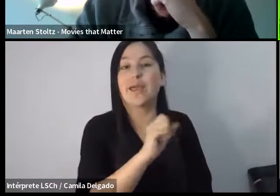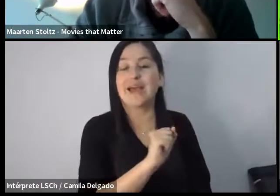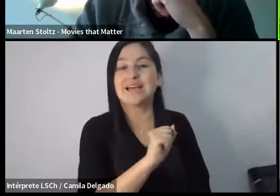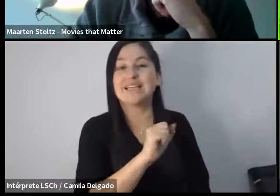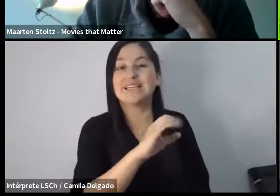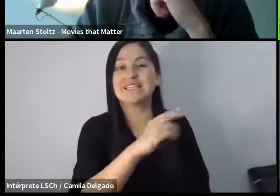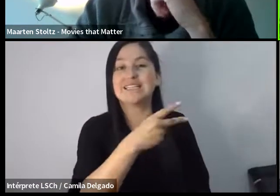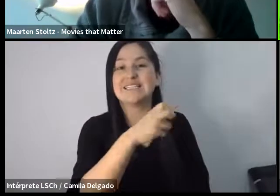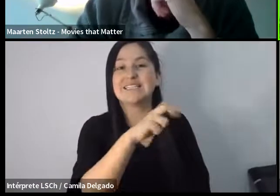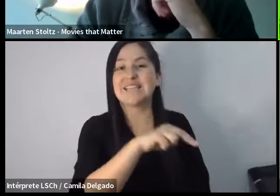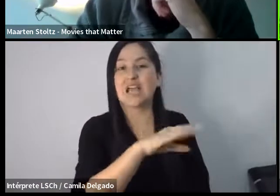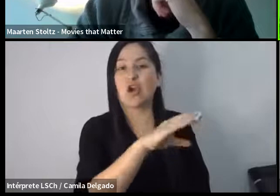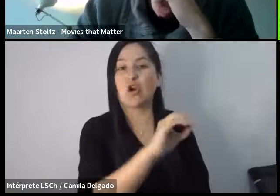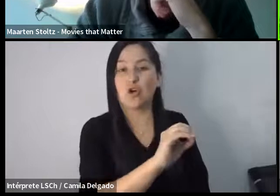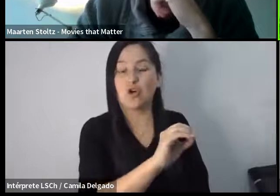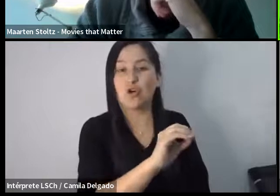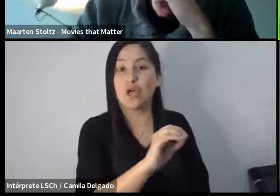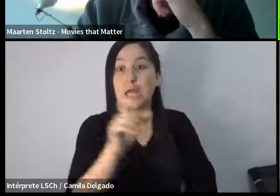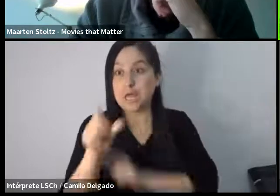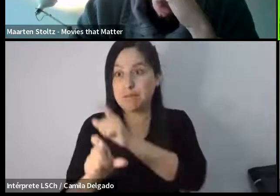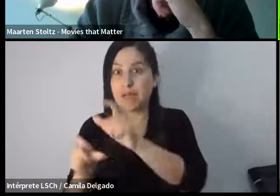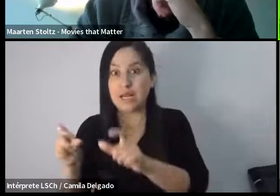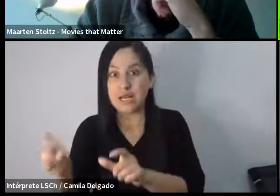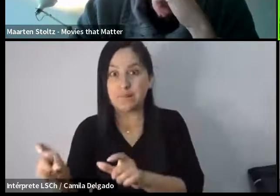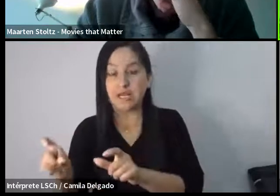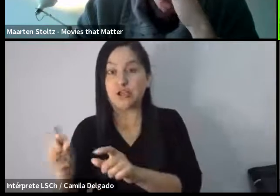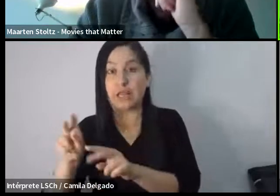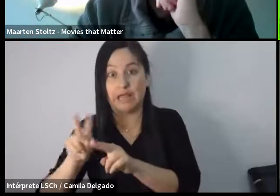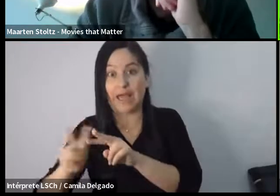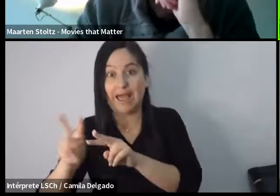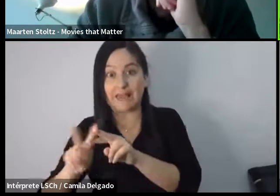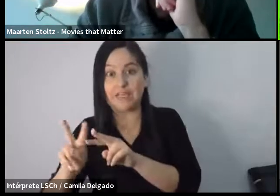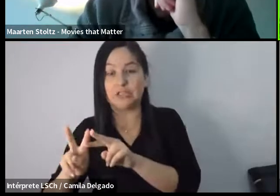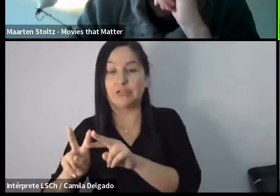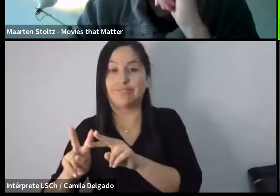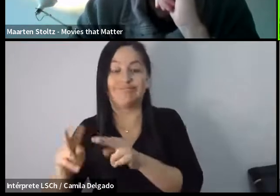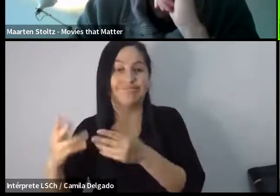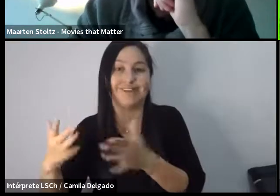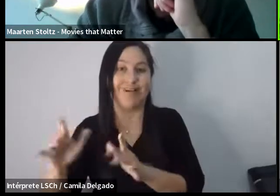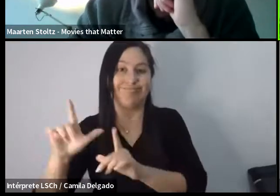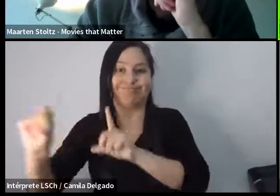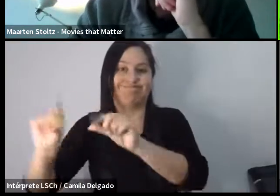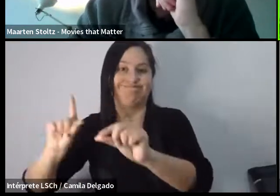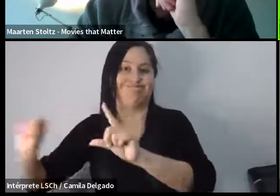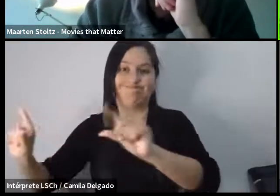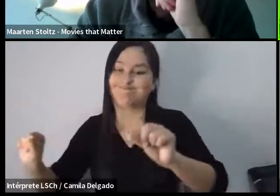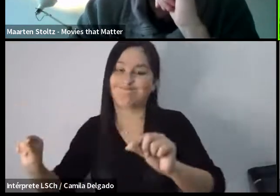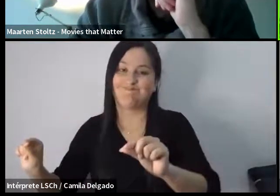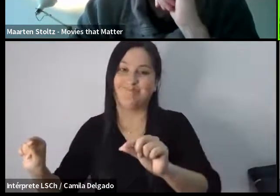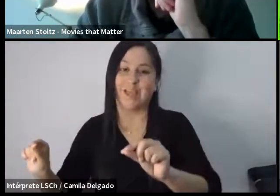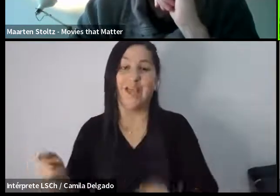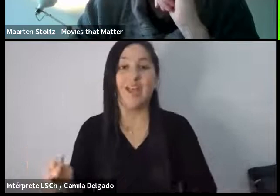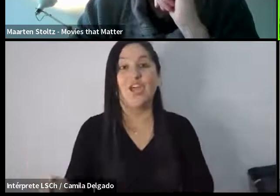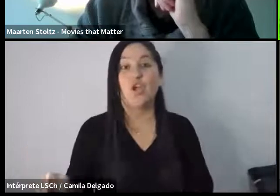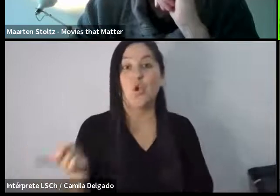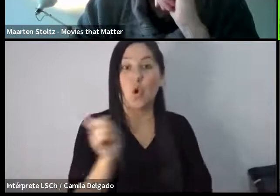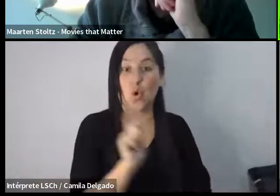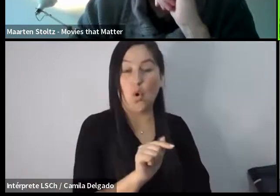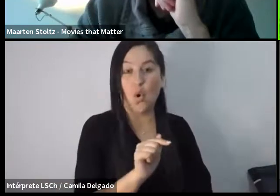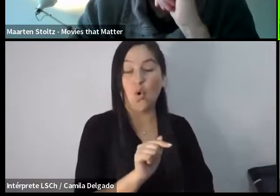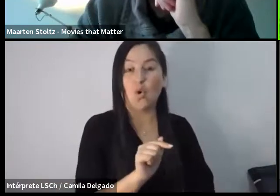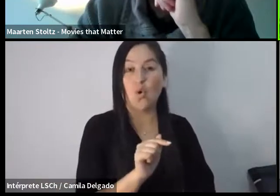already emigrated from the country. Many of them are still there and they actually face the threat of prison or